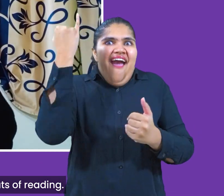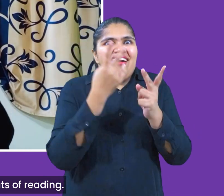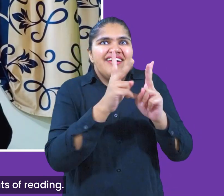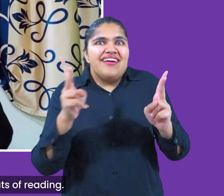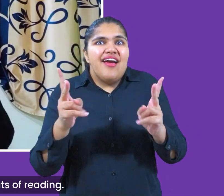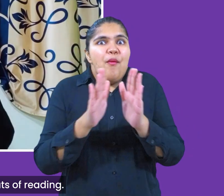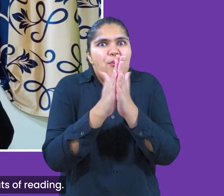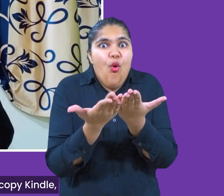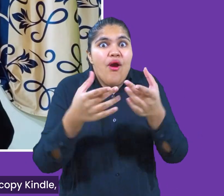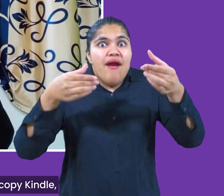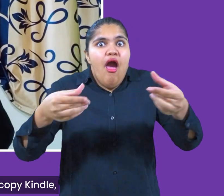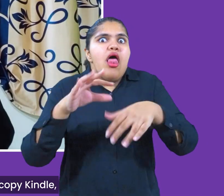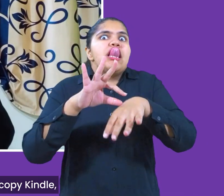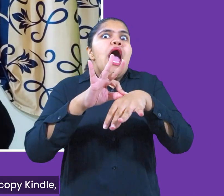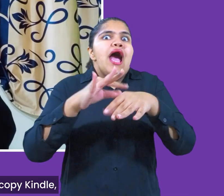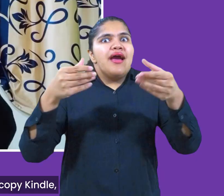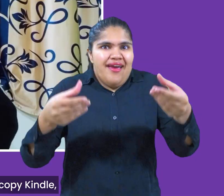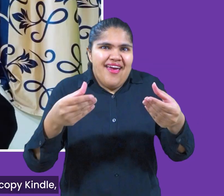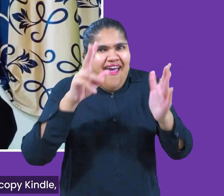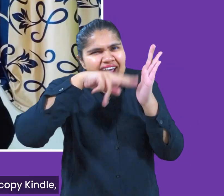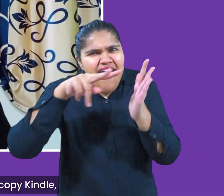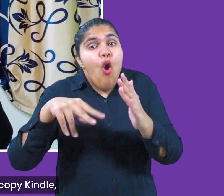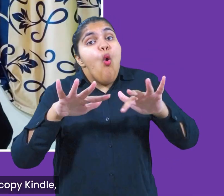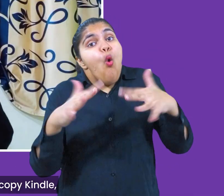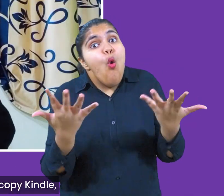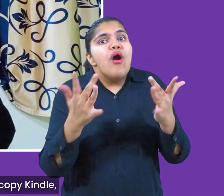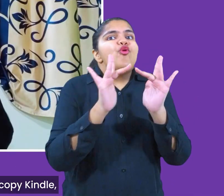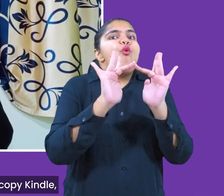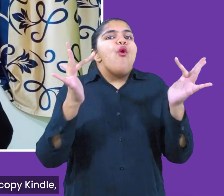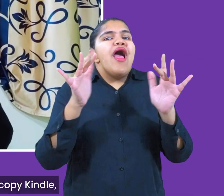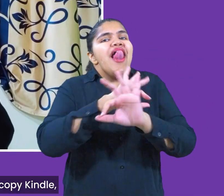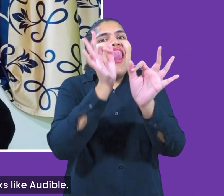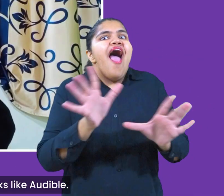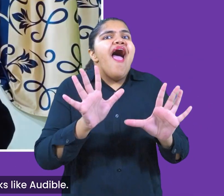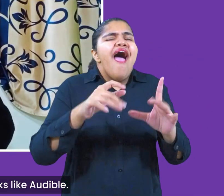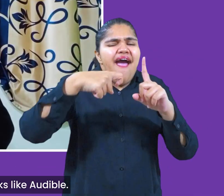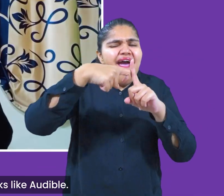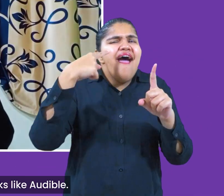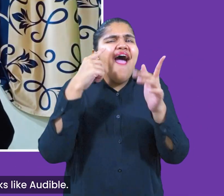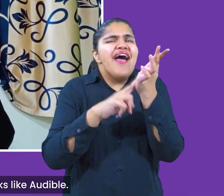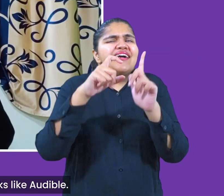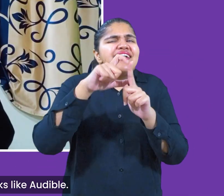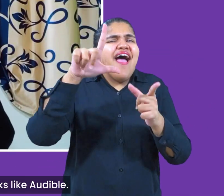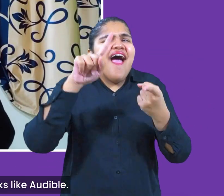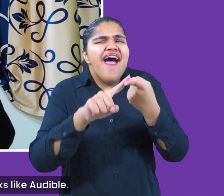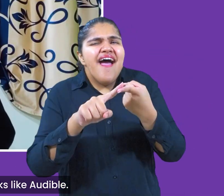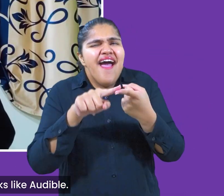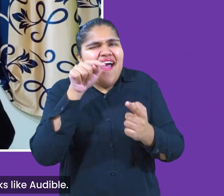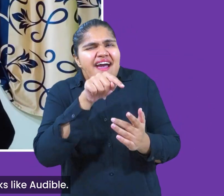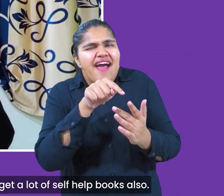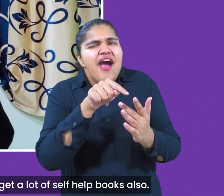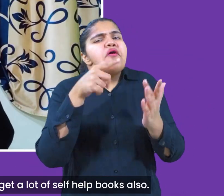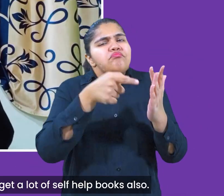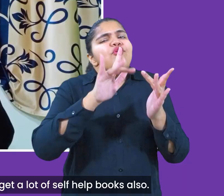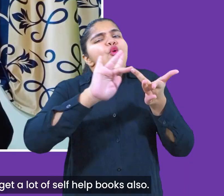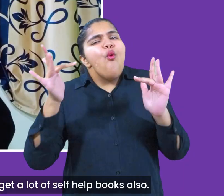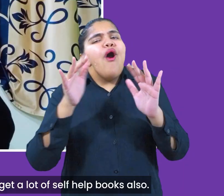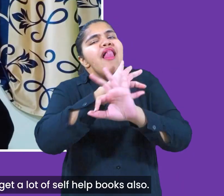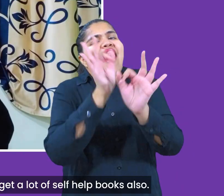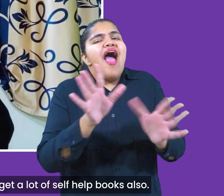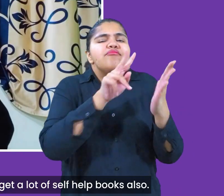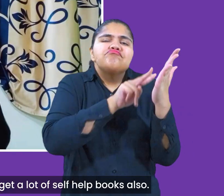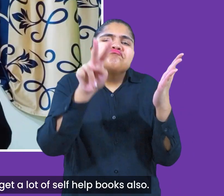many formats of reading also. Like, it can be a hard copy, Kindle, or it can be even audiobooks like Audible. Like, they